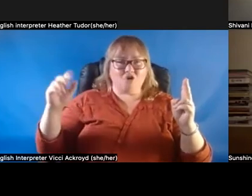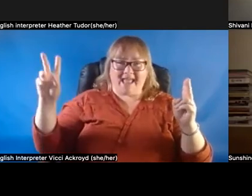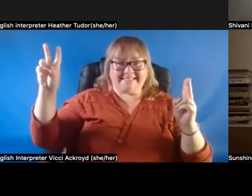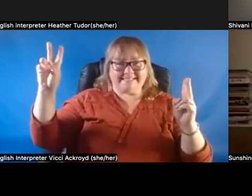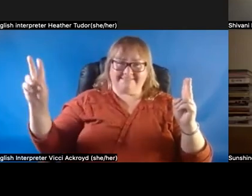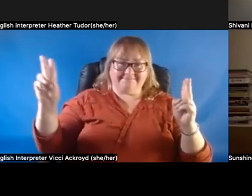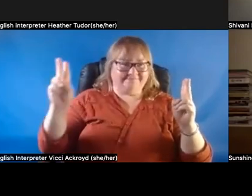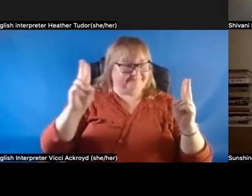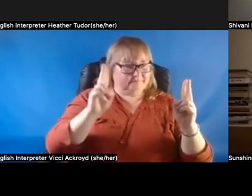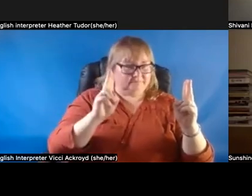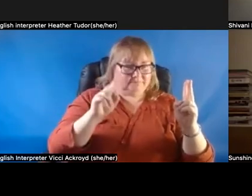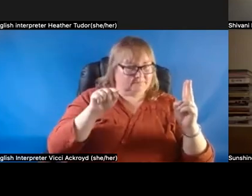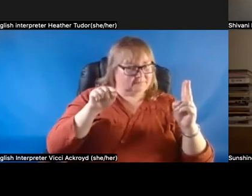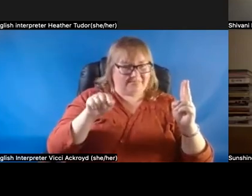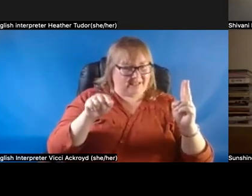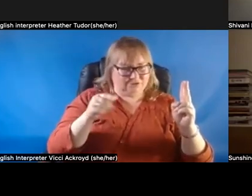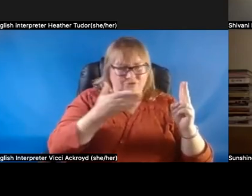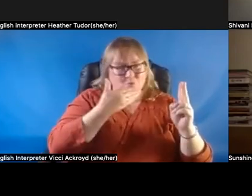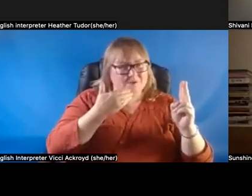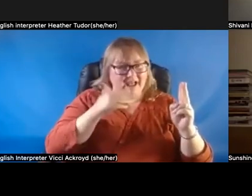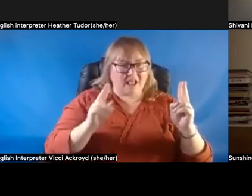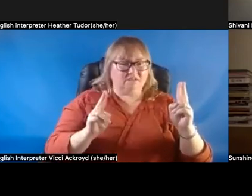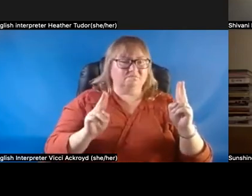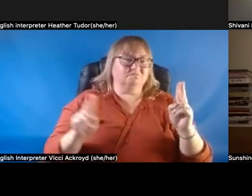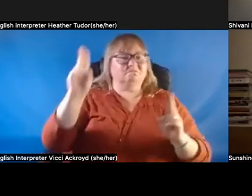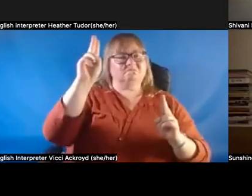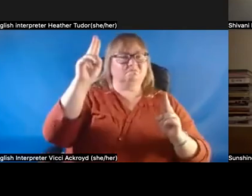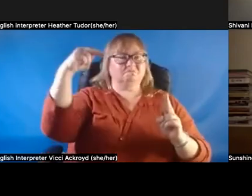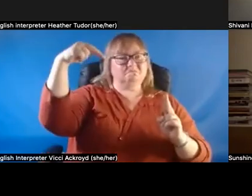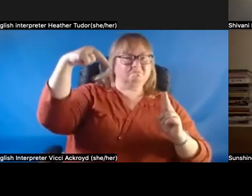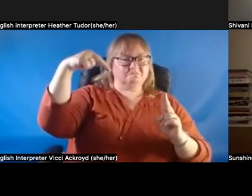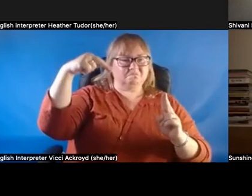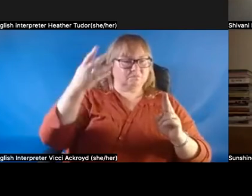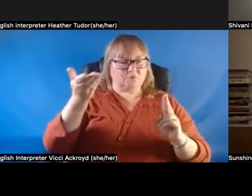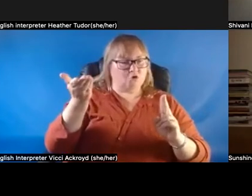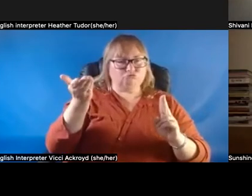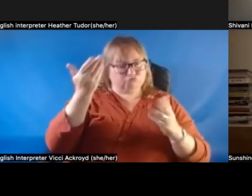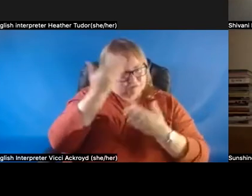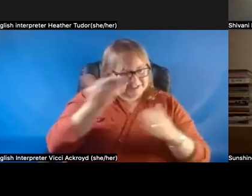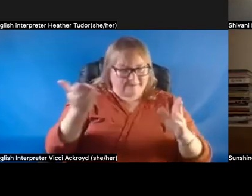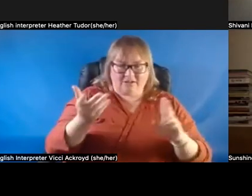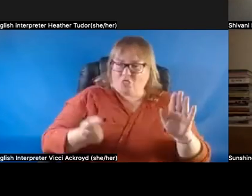been told you to give others. And it's very